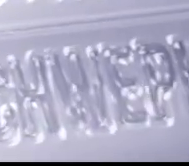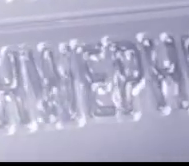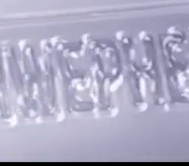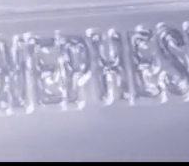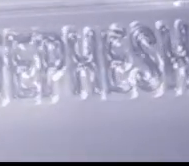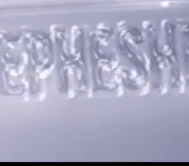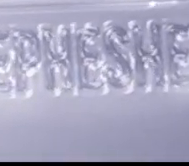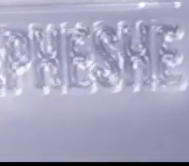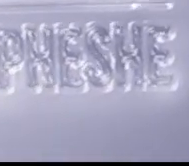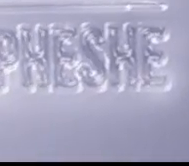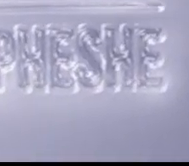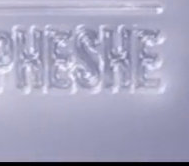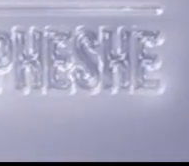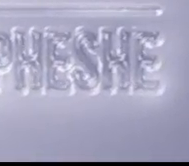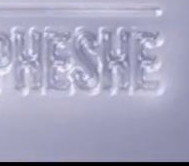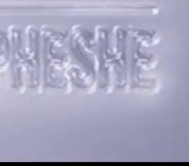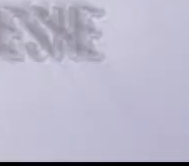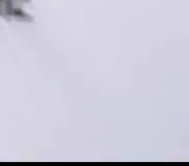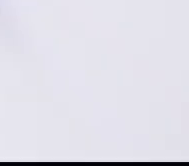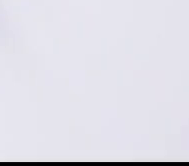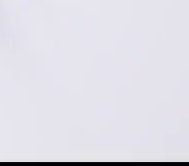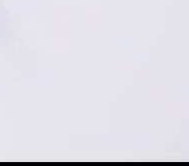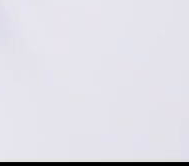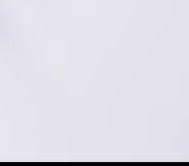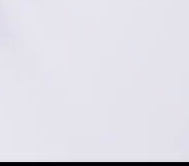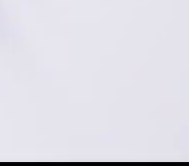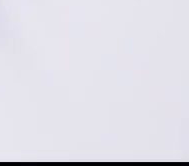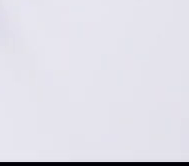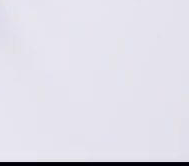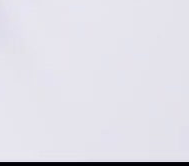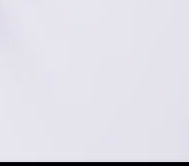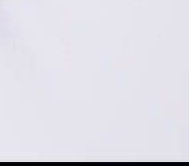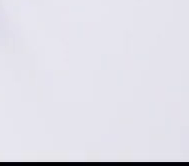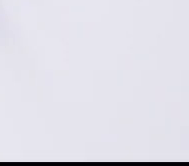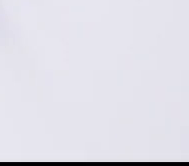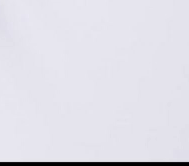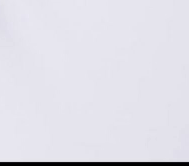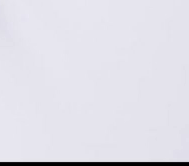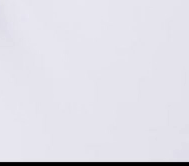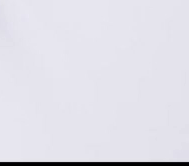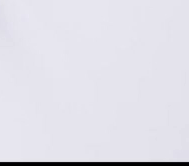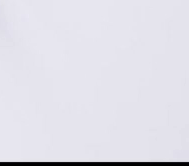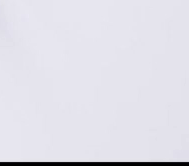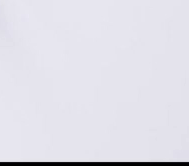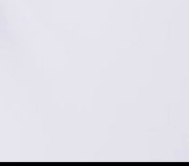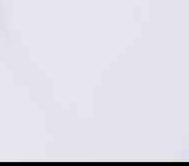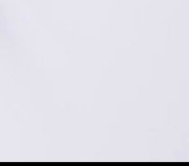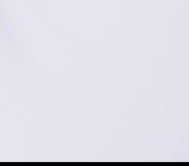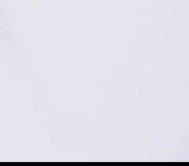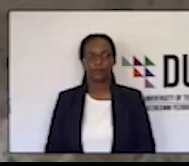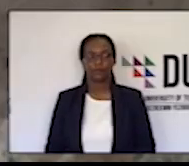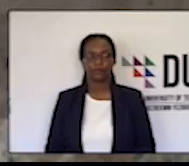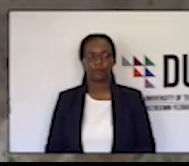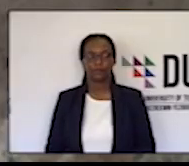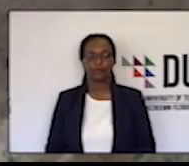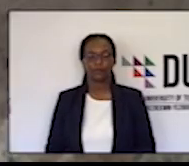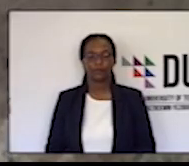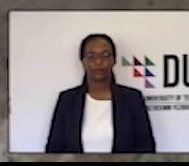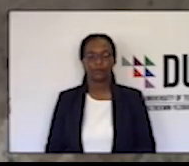Our next speaker is Simon Dlovu, Coordinator of Technology for Learning Center of Excellence in Learning and